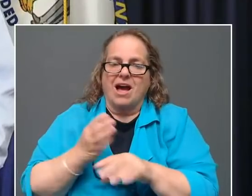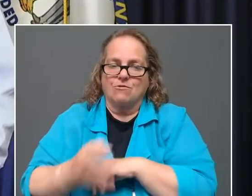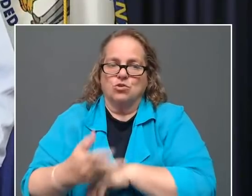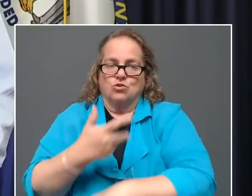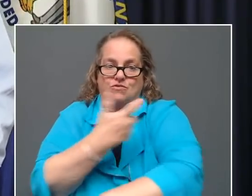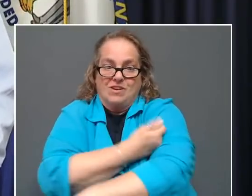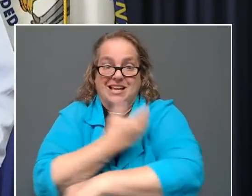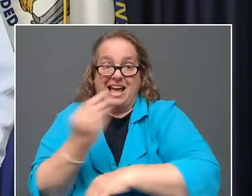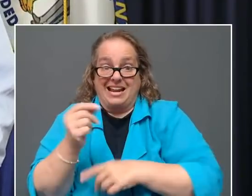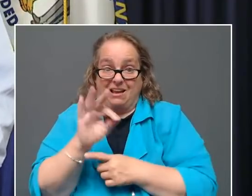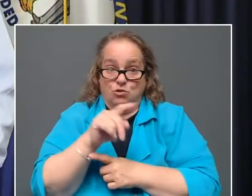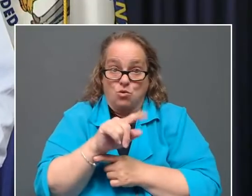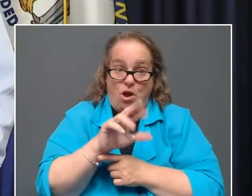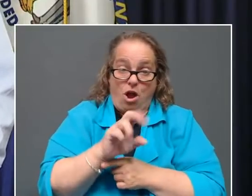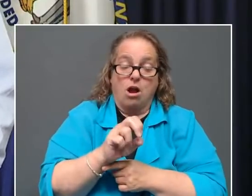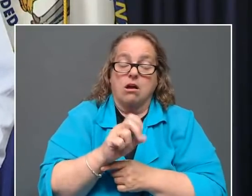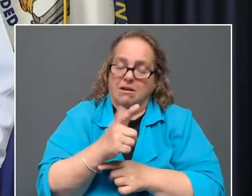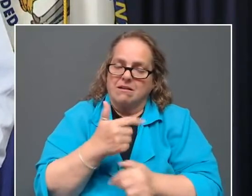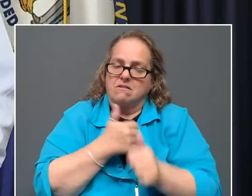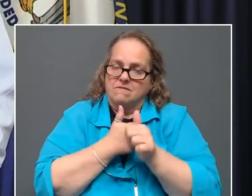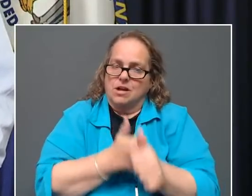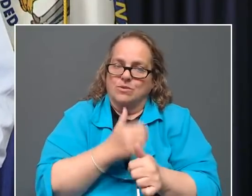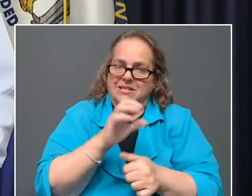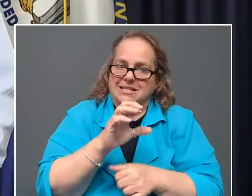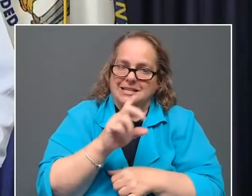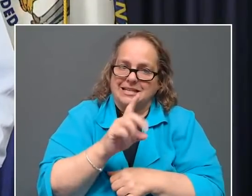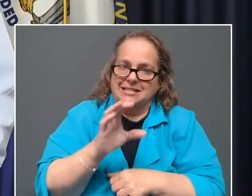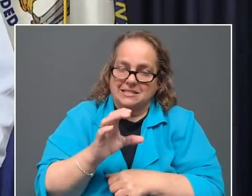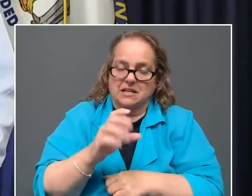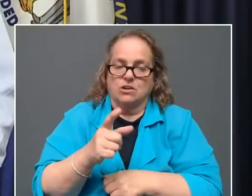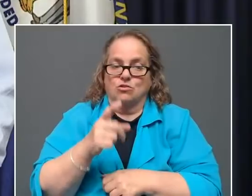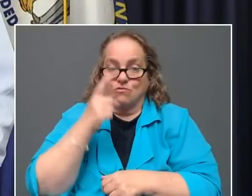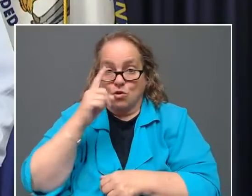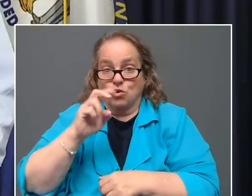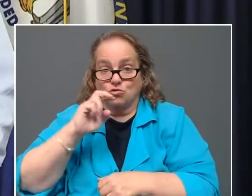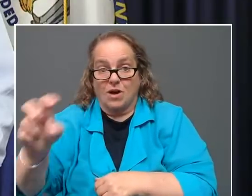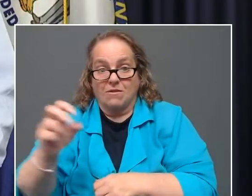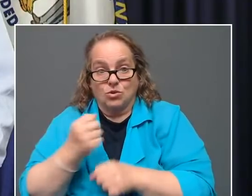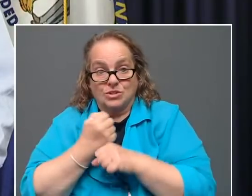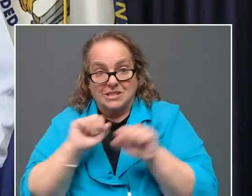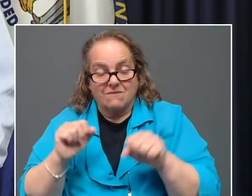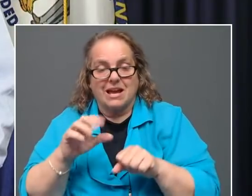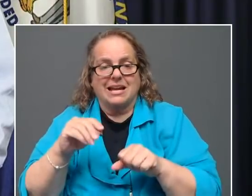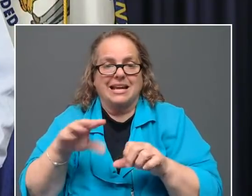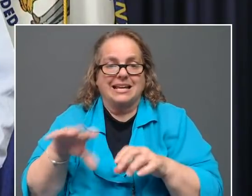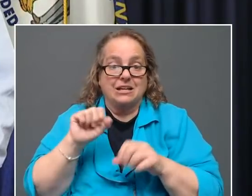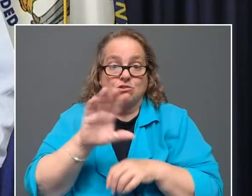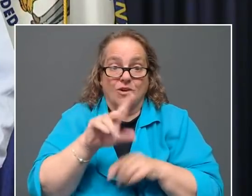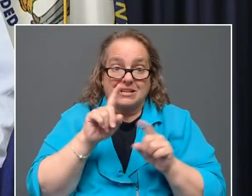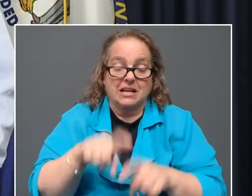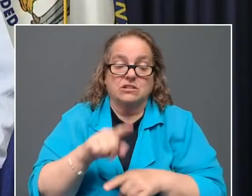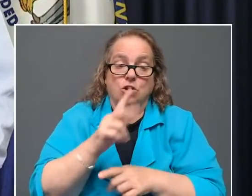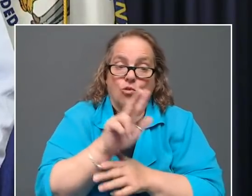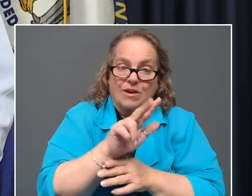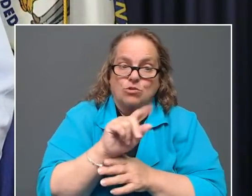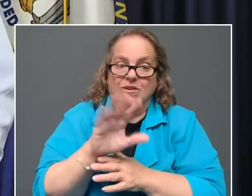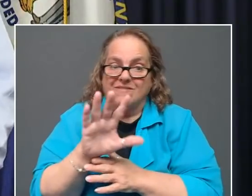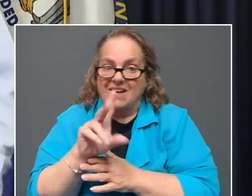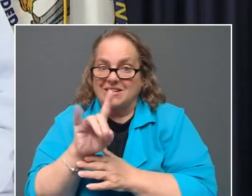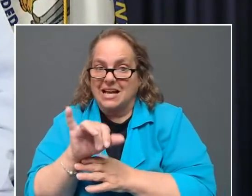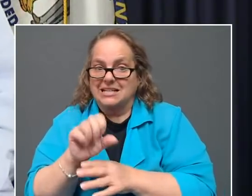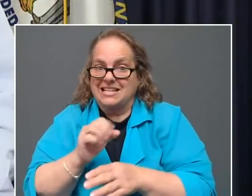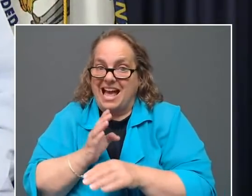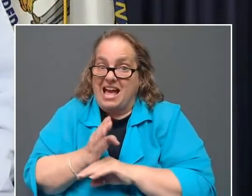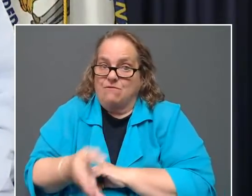follow the CDC recommendations for traveling safely and get tested 3 to 5 days after travel. So you still